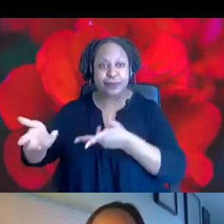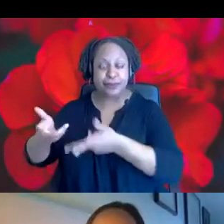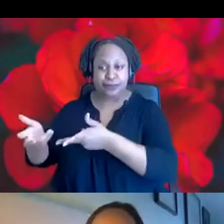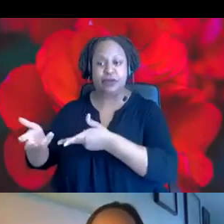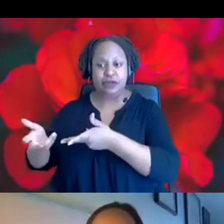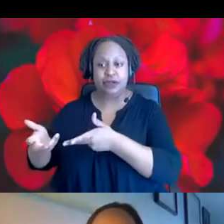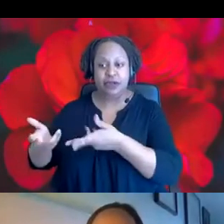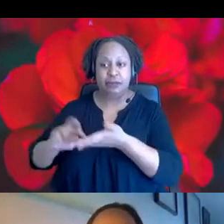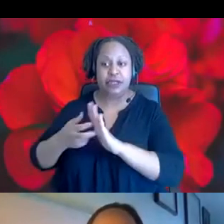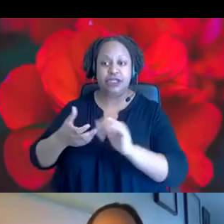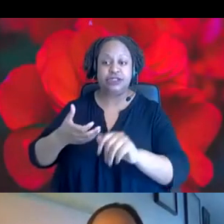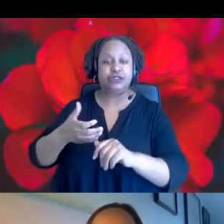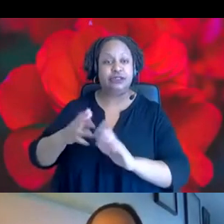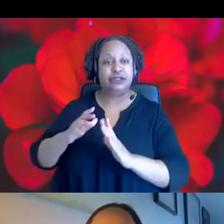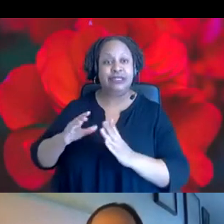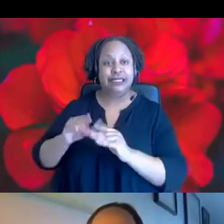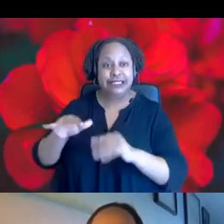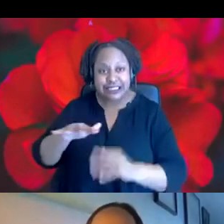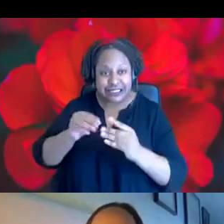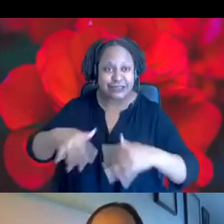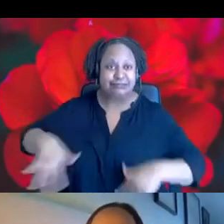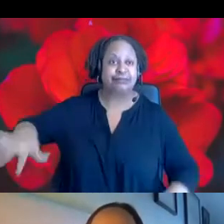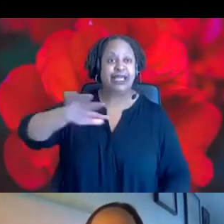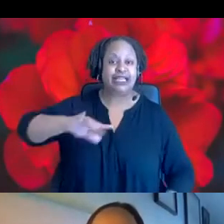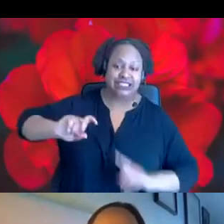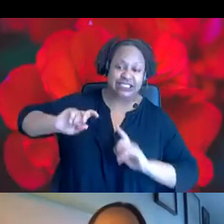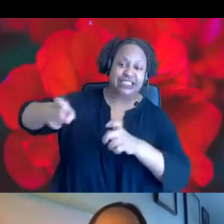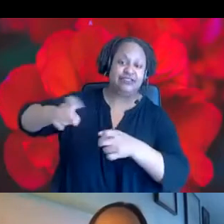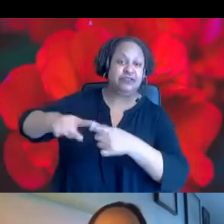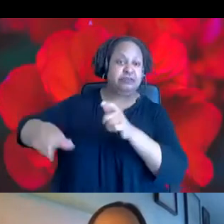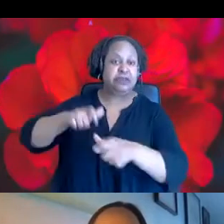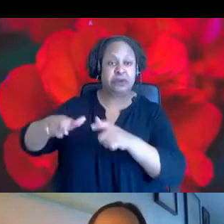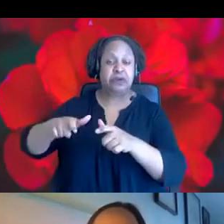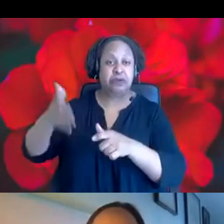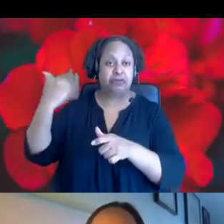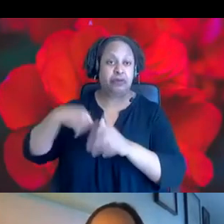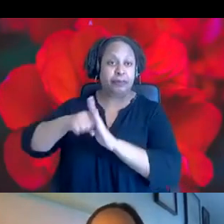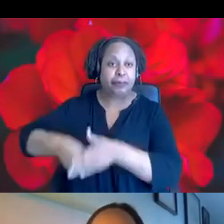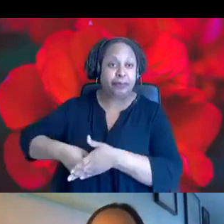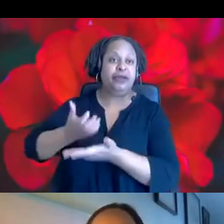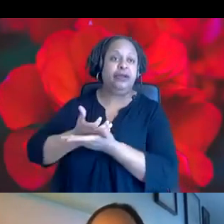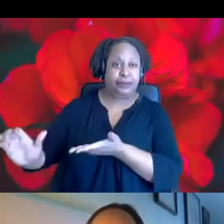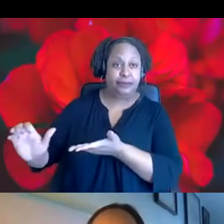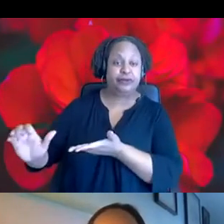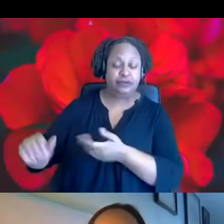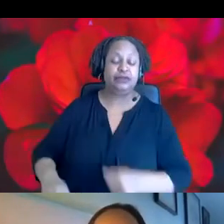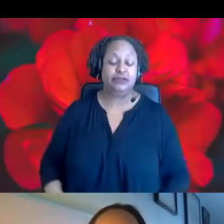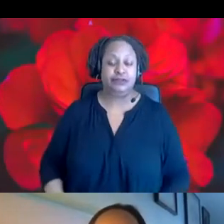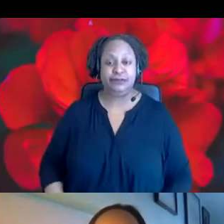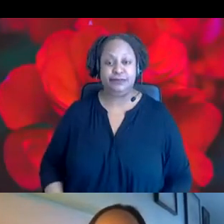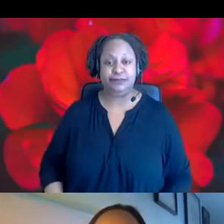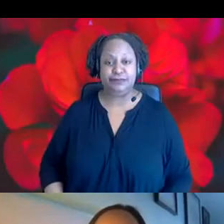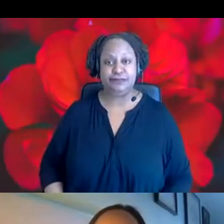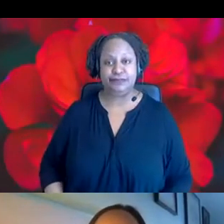the space for people who haven't had those opportunities before to step up, right? And that's